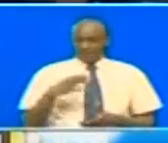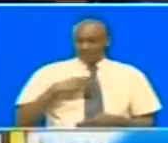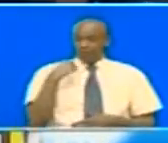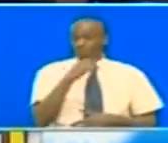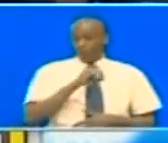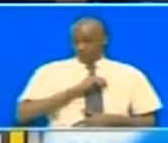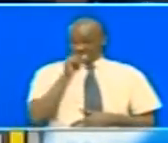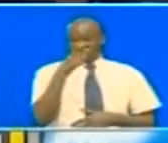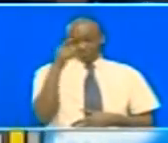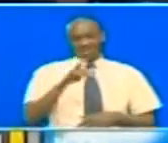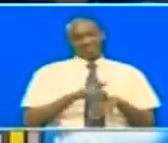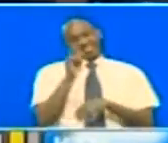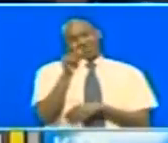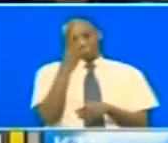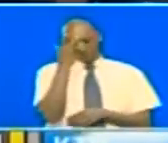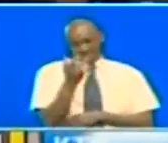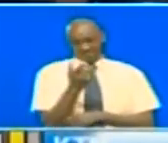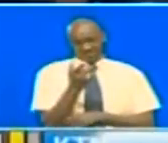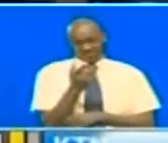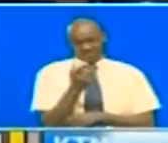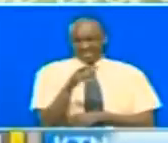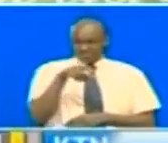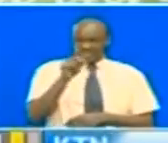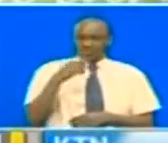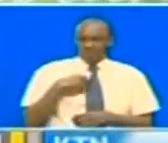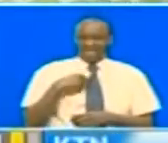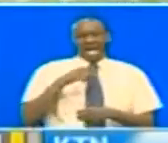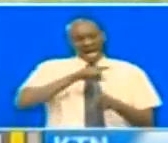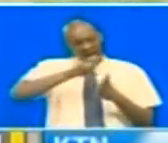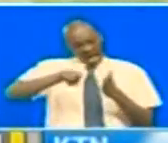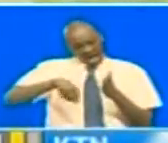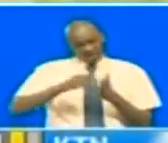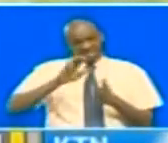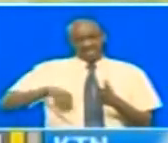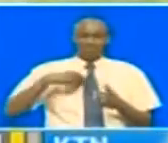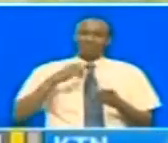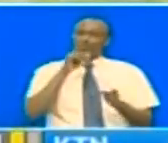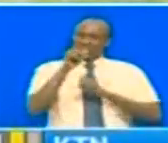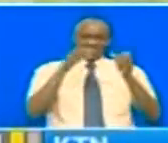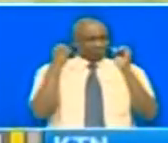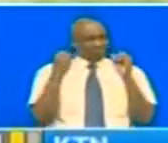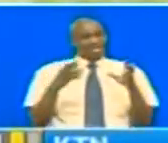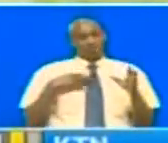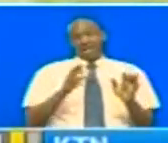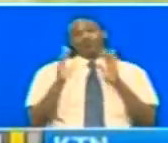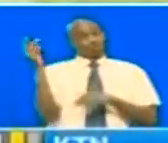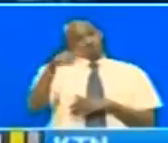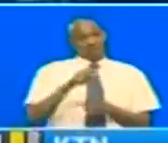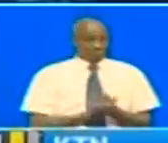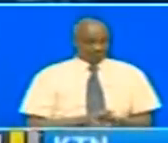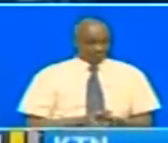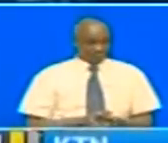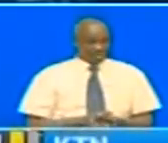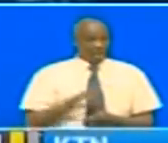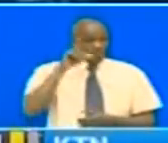further aggrieved by the fact that the new limits to operating hours could turn away hordes of tourists. The Mombasa County government is,